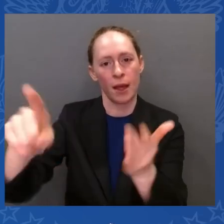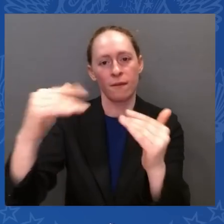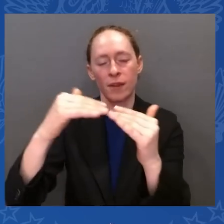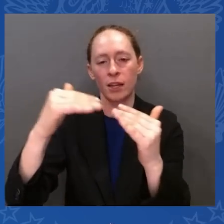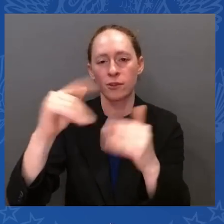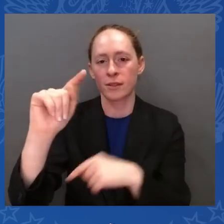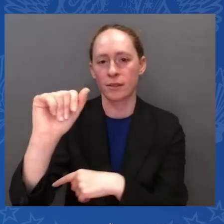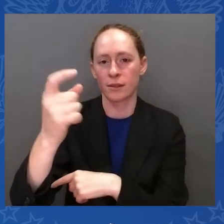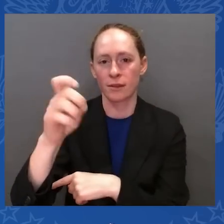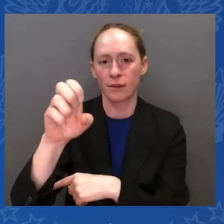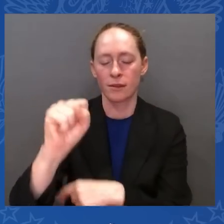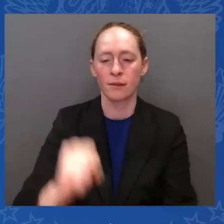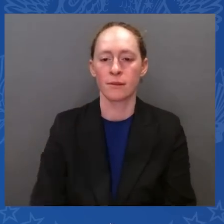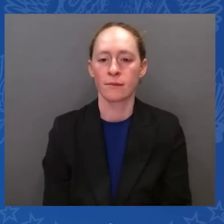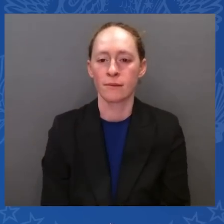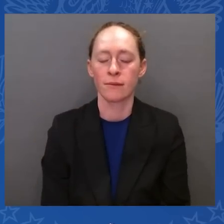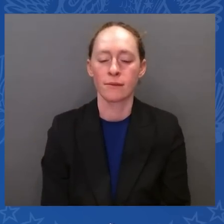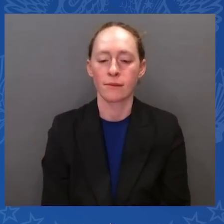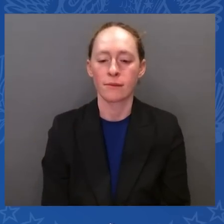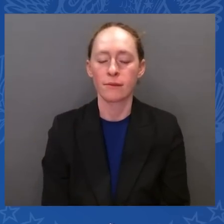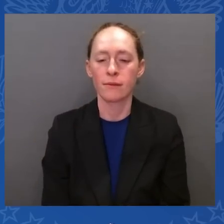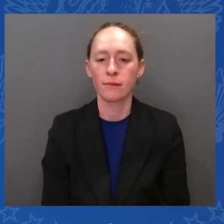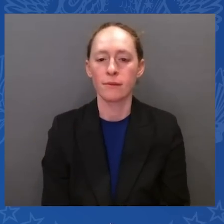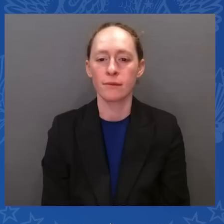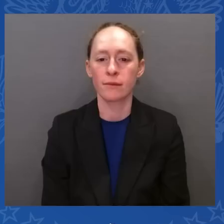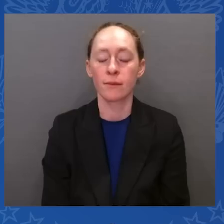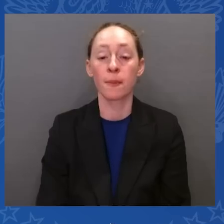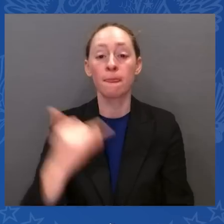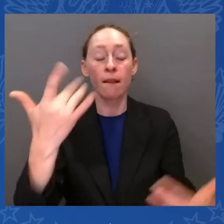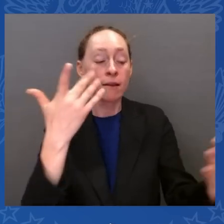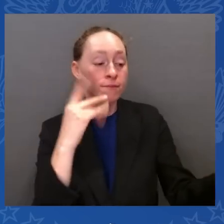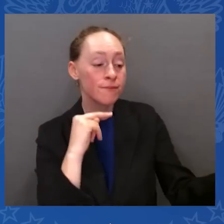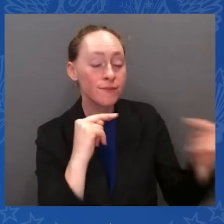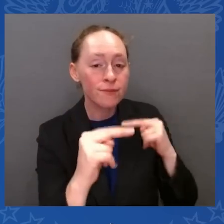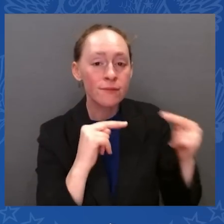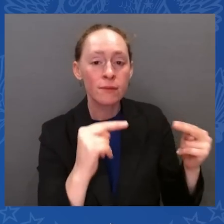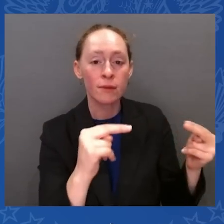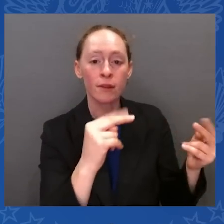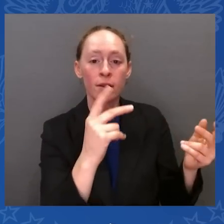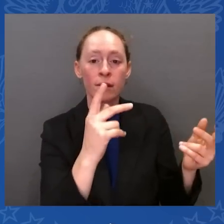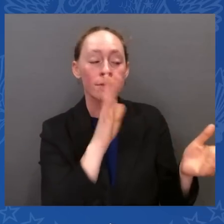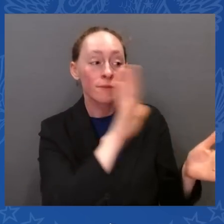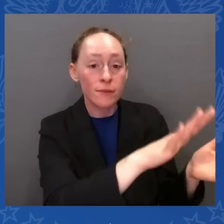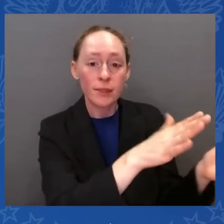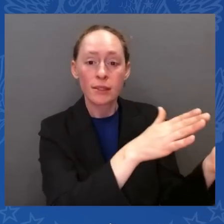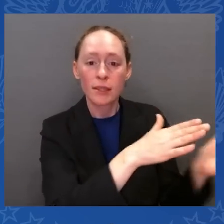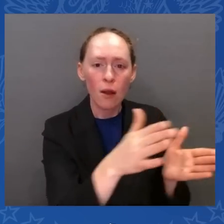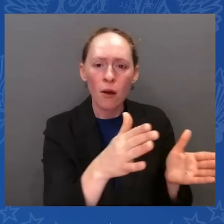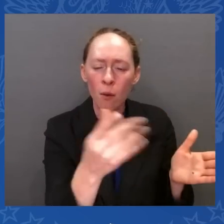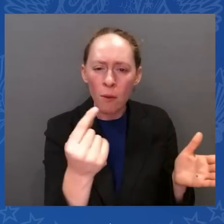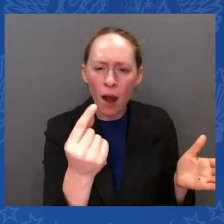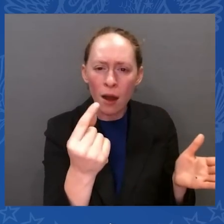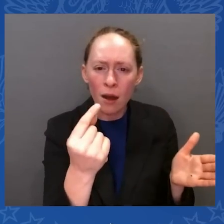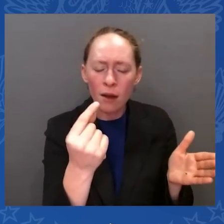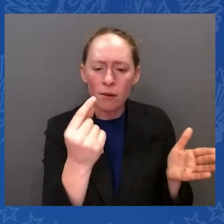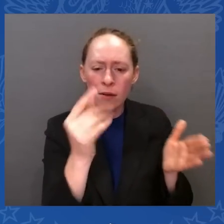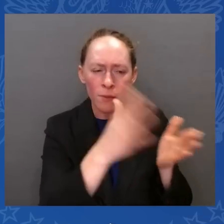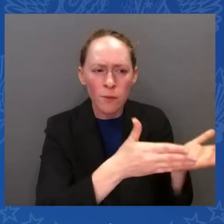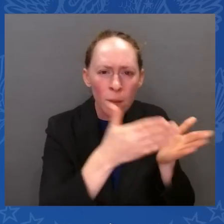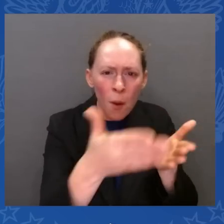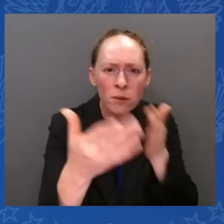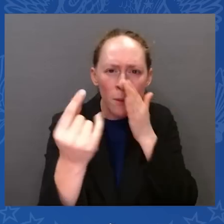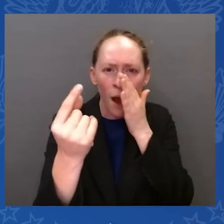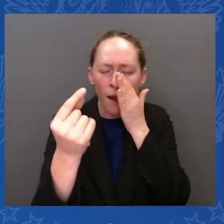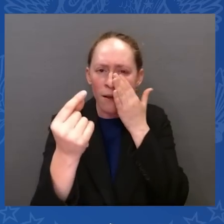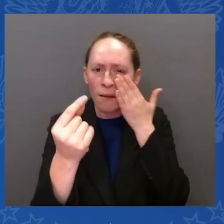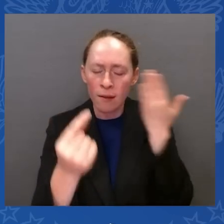making 55 corporations that made $40 billion to 15%, and the list goes on. So But in terms of what